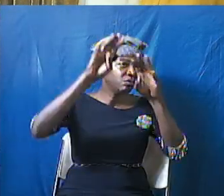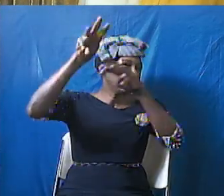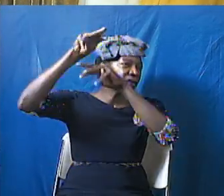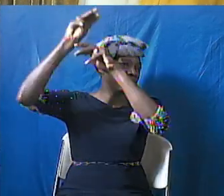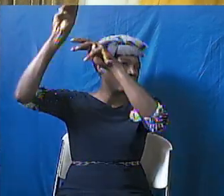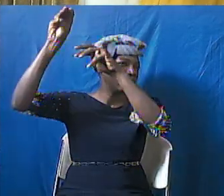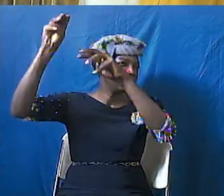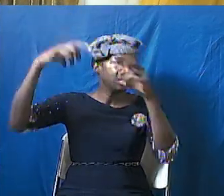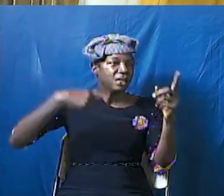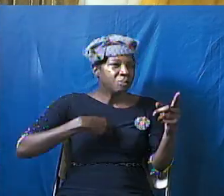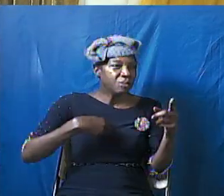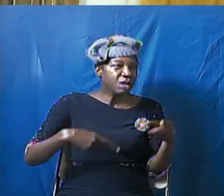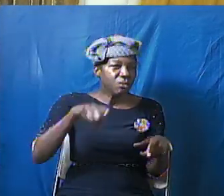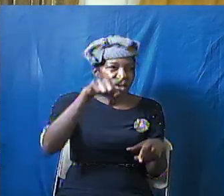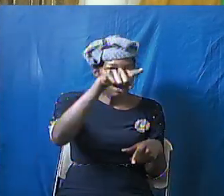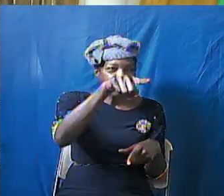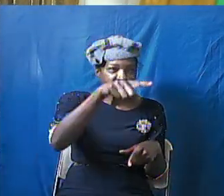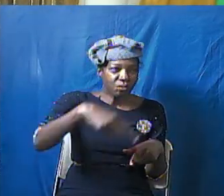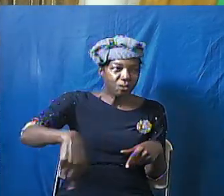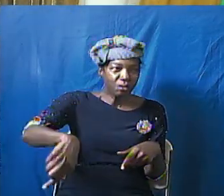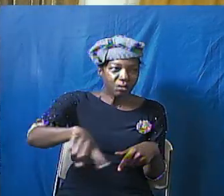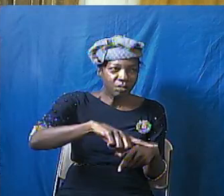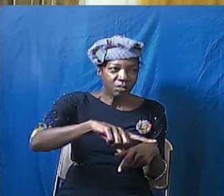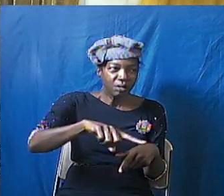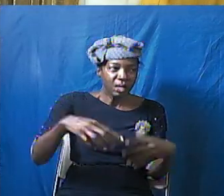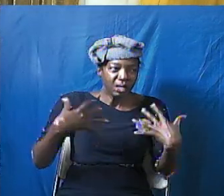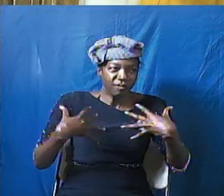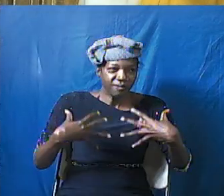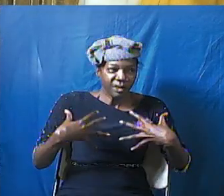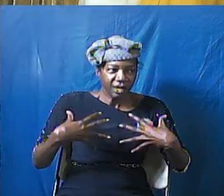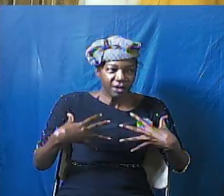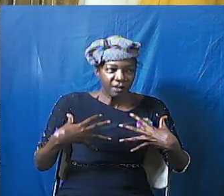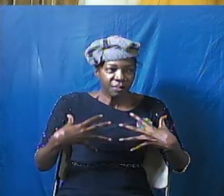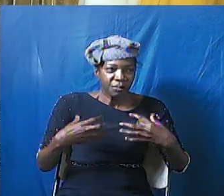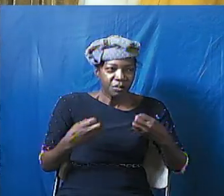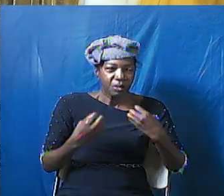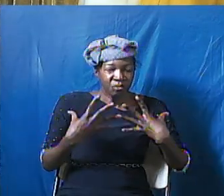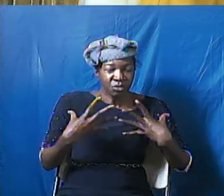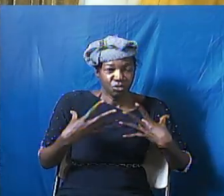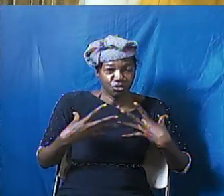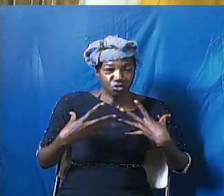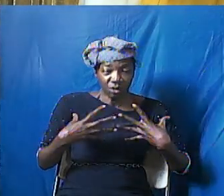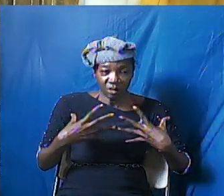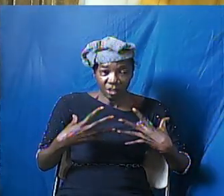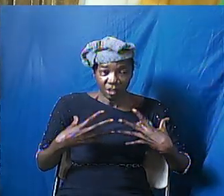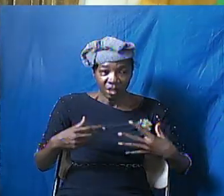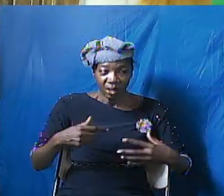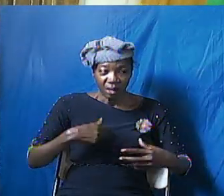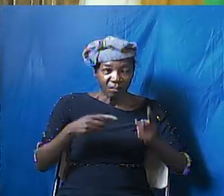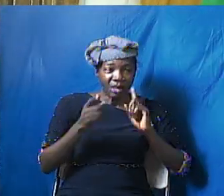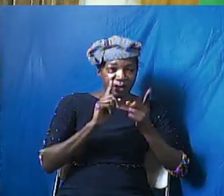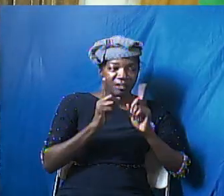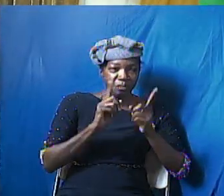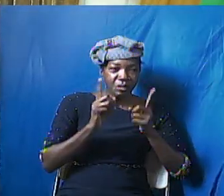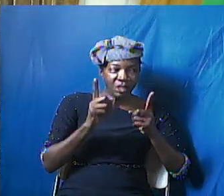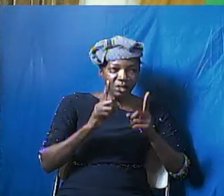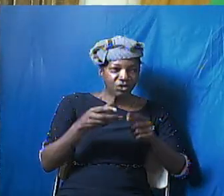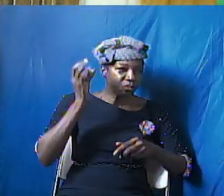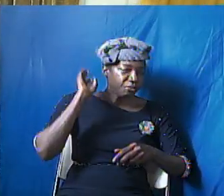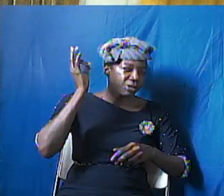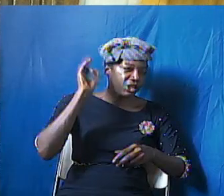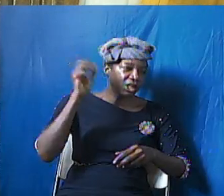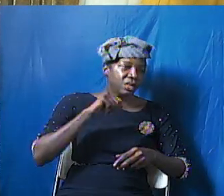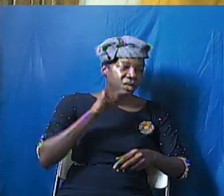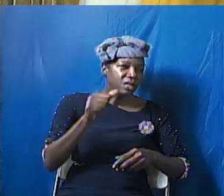And I was with you in weakness, and in fear, and in much trembling. And my speech and my preaching